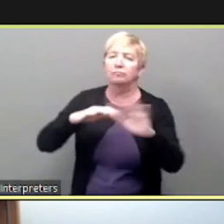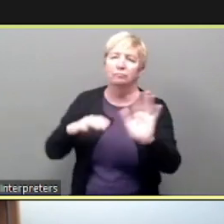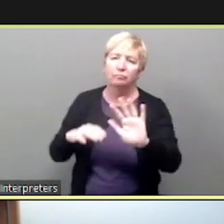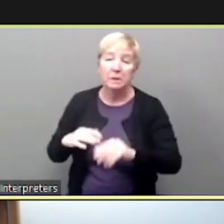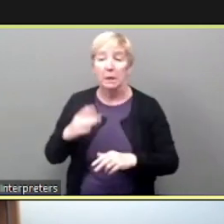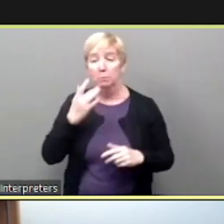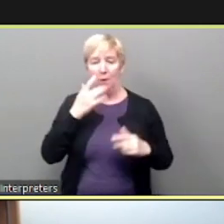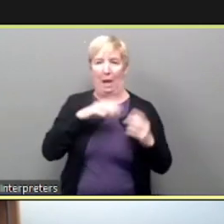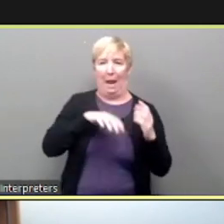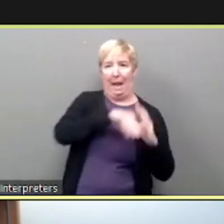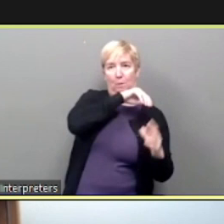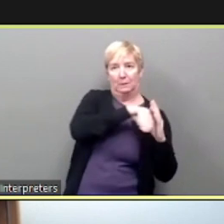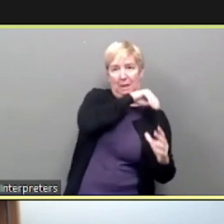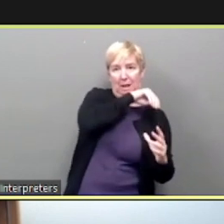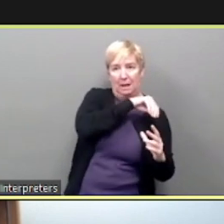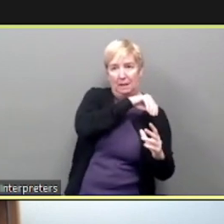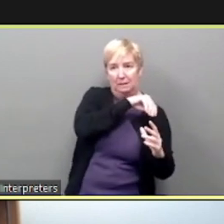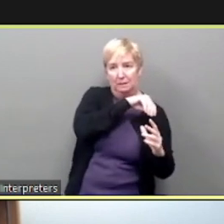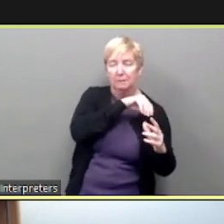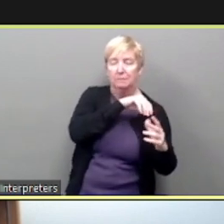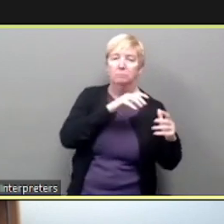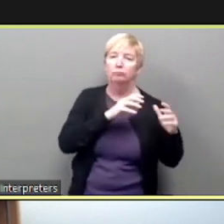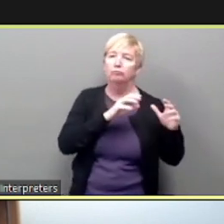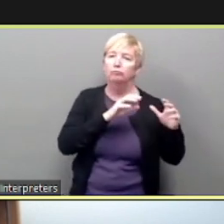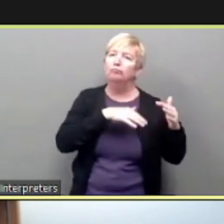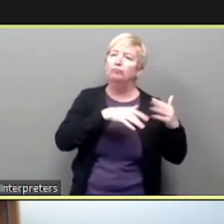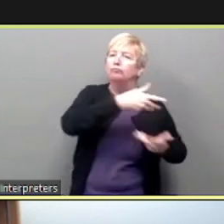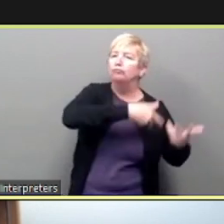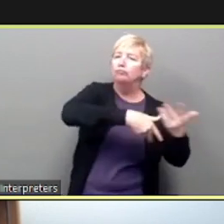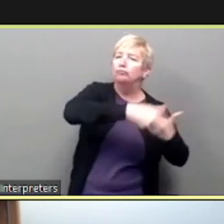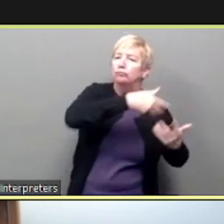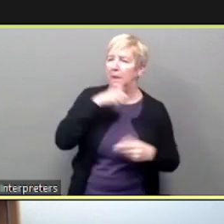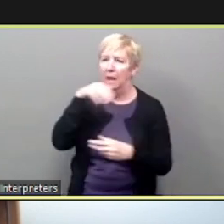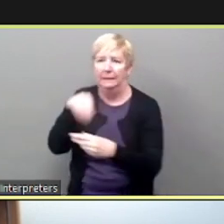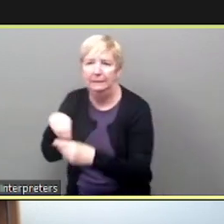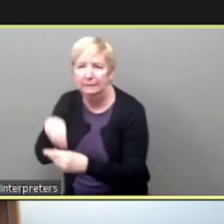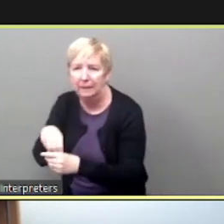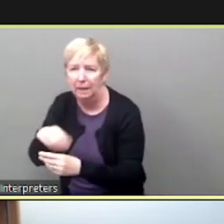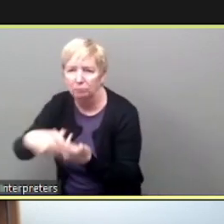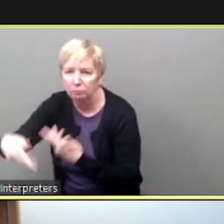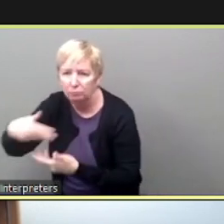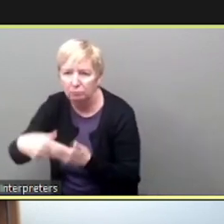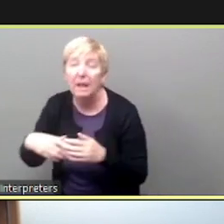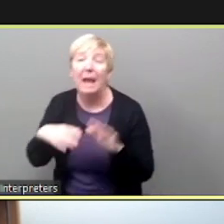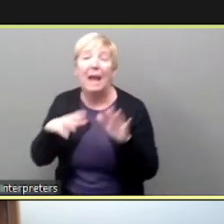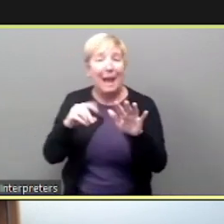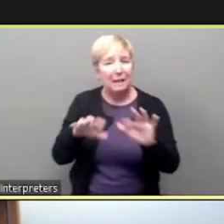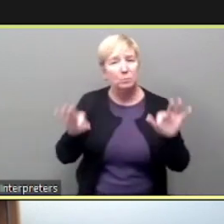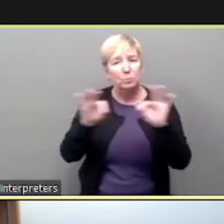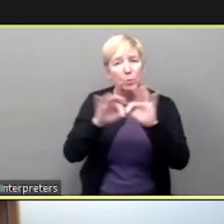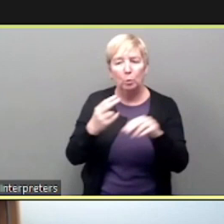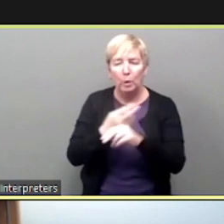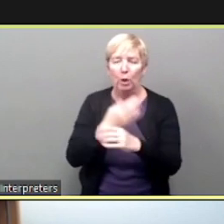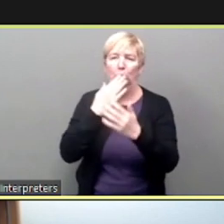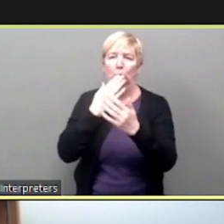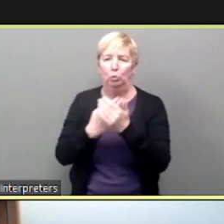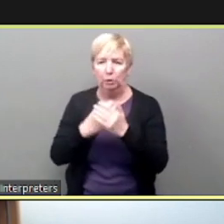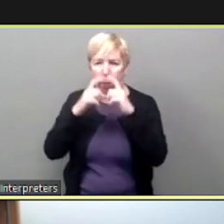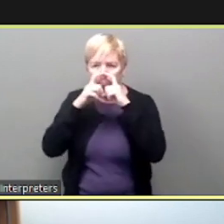indoors. Make sure you're wearing a well-fitted mask. And then, of course, anyone who's eligible,